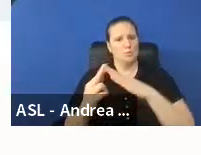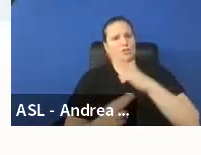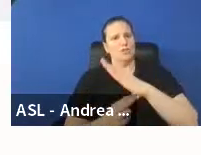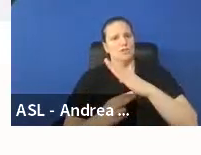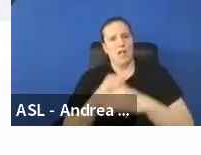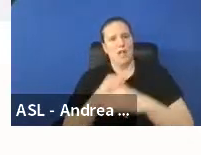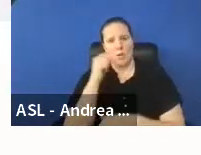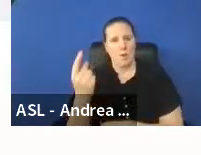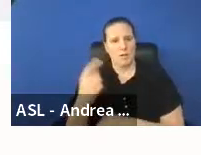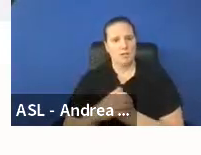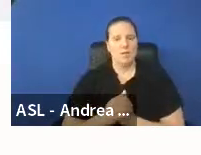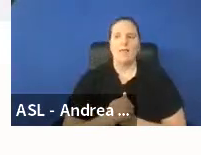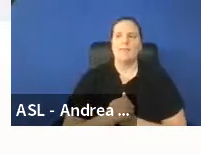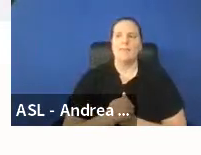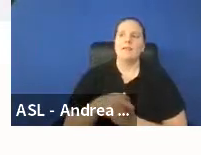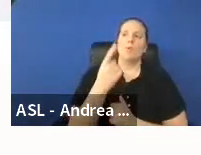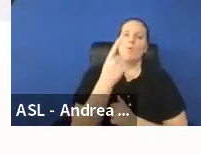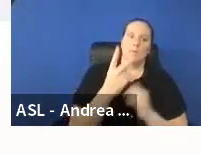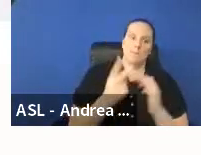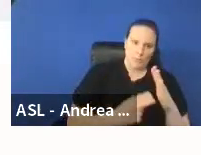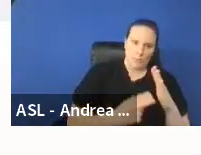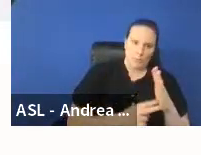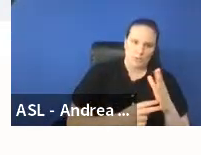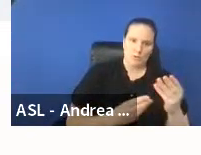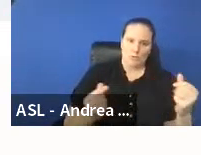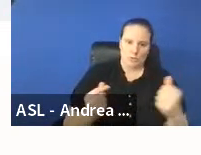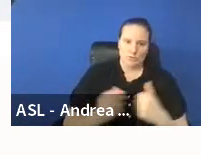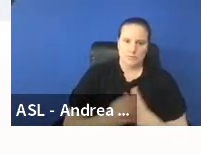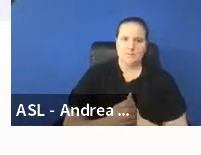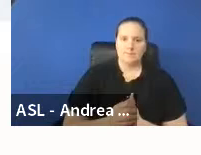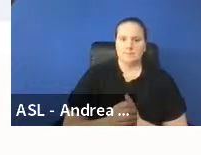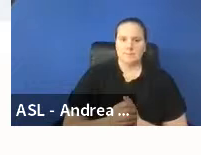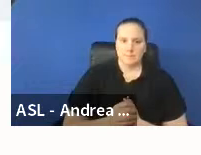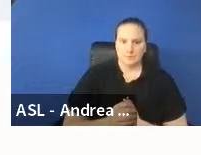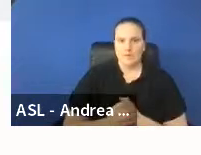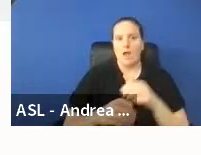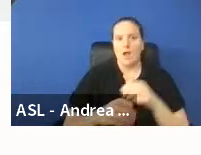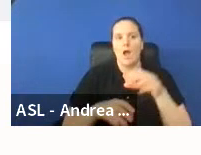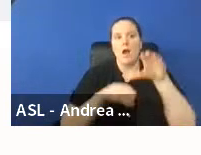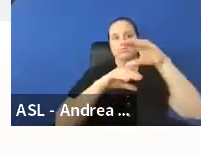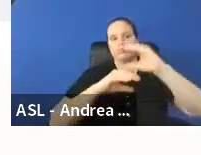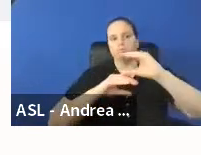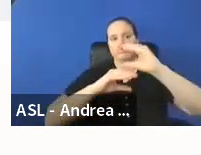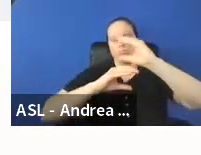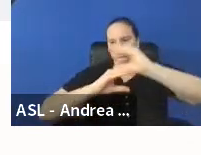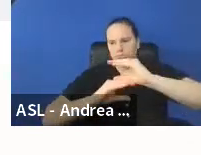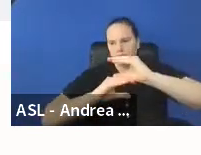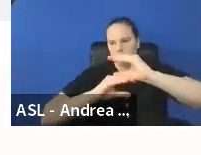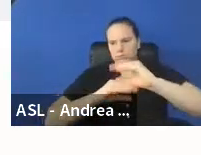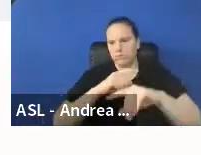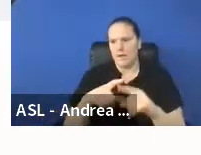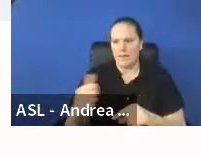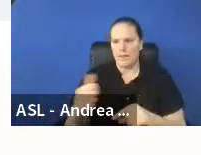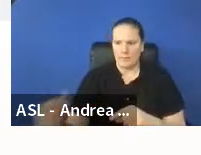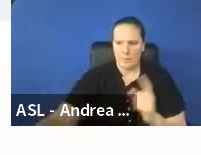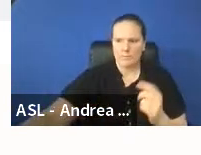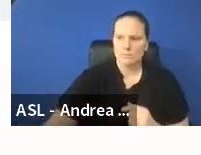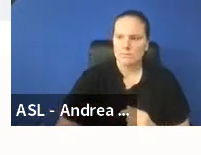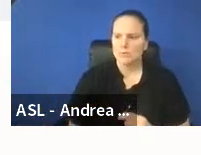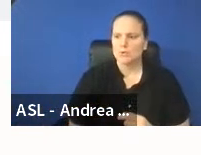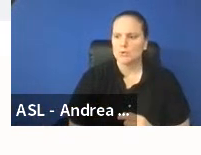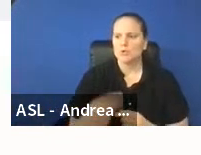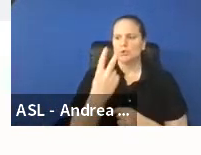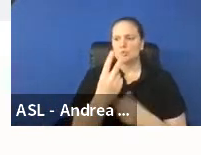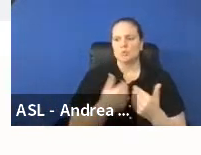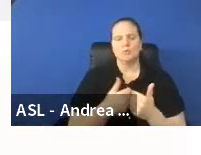This is a one bridge solution because they're on top of each other. And this other version is 2